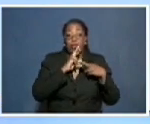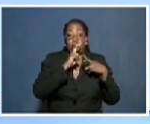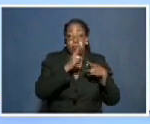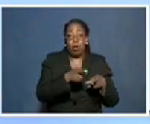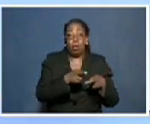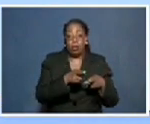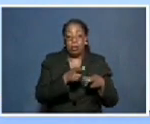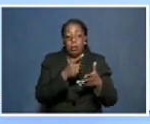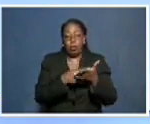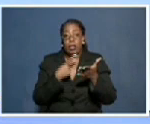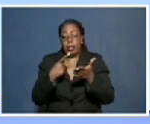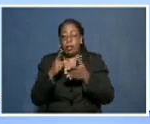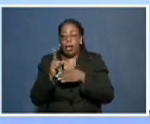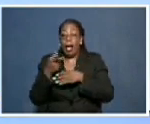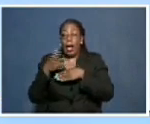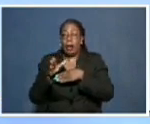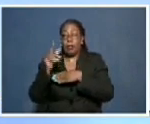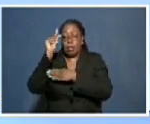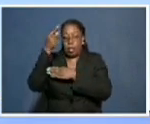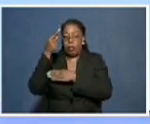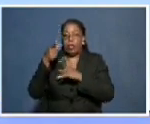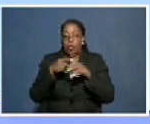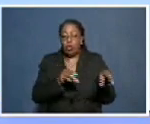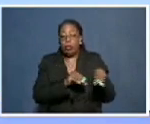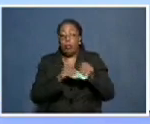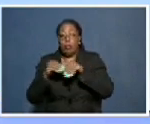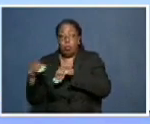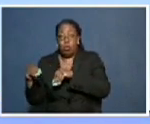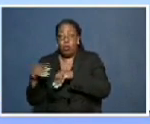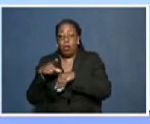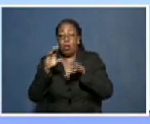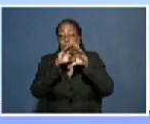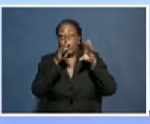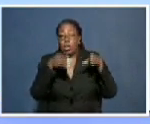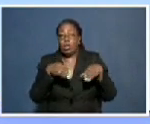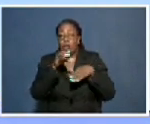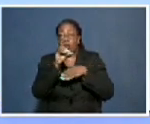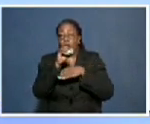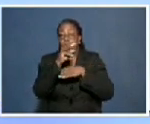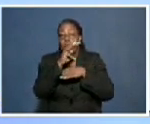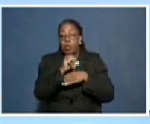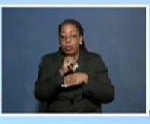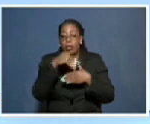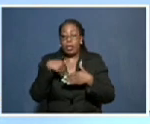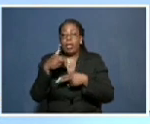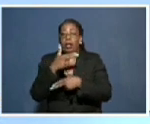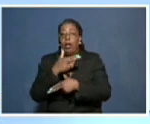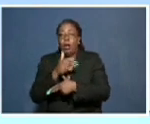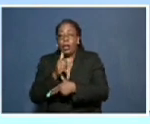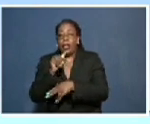criticisms being levied at the government in its attempt to remove the remaining Dome City dwellers over in hurricane-battered